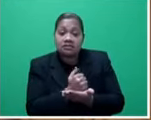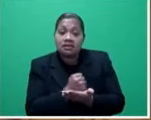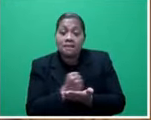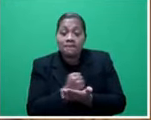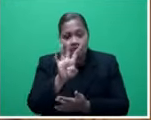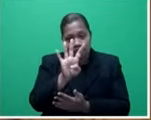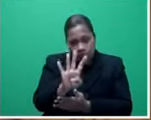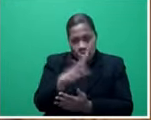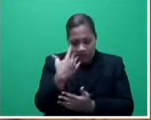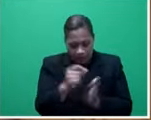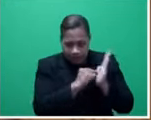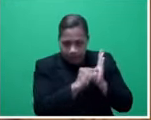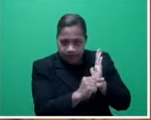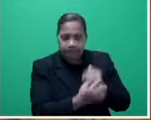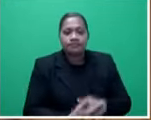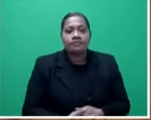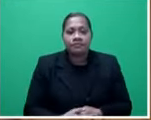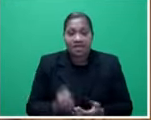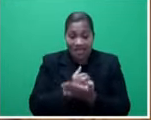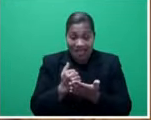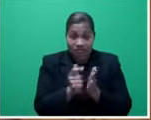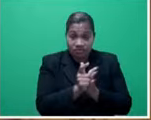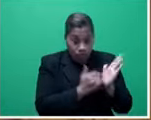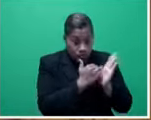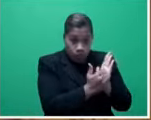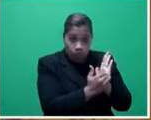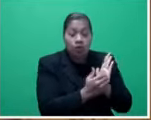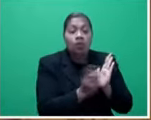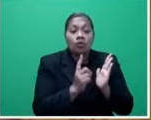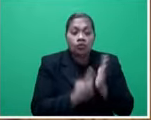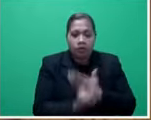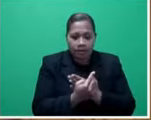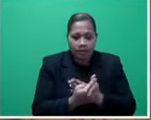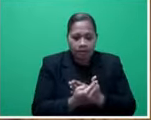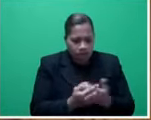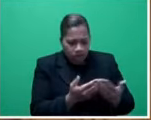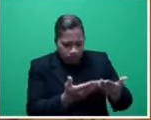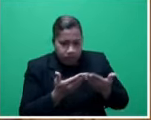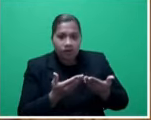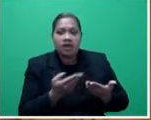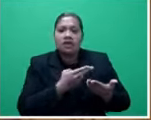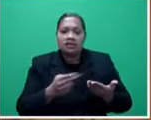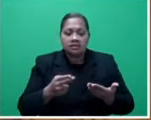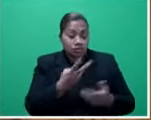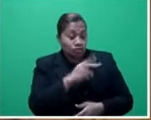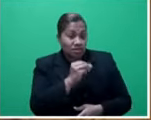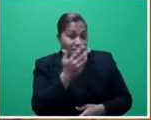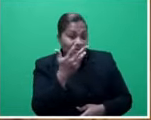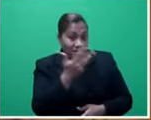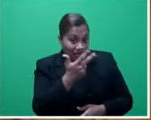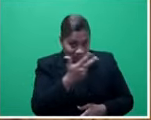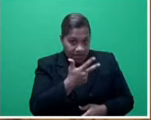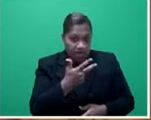is important to note the Act came in force and the audit was conducted. Act came in force in 2018 and the audit